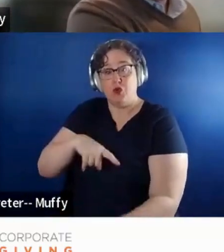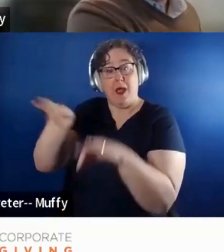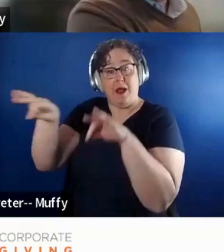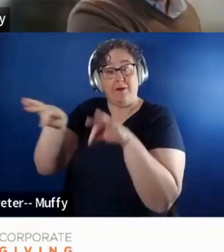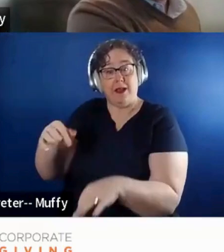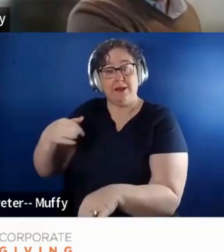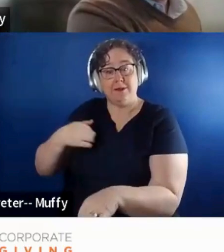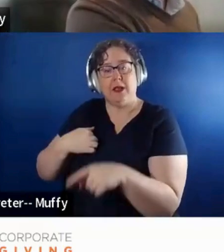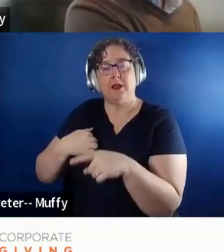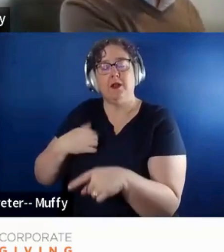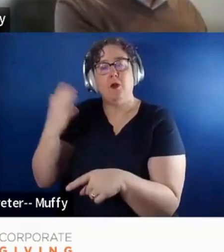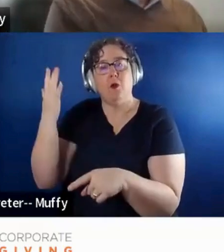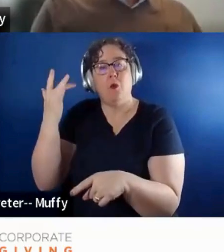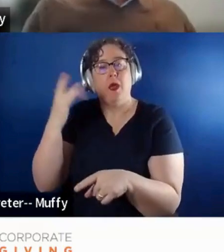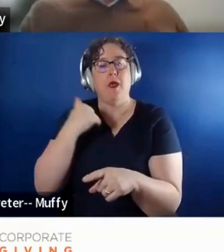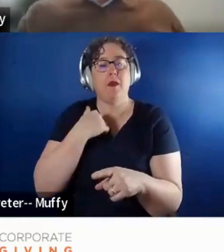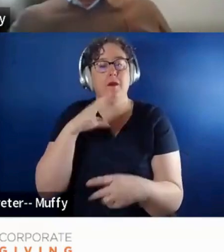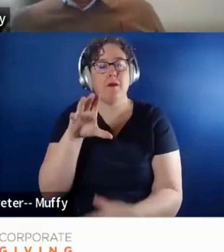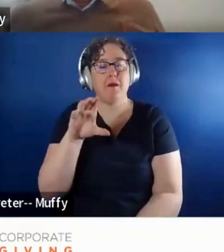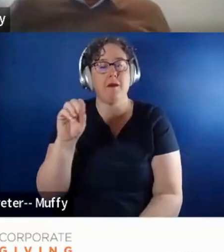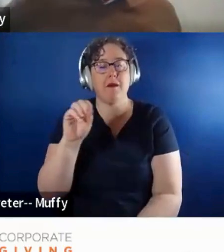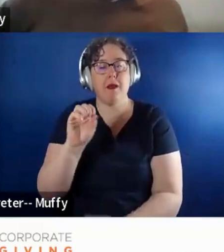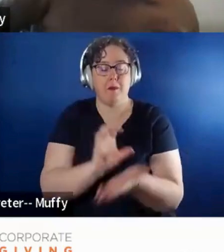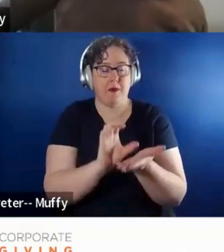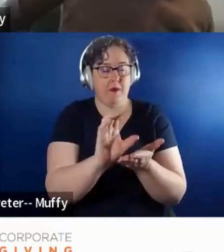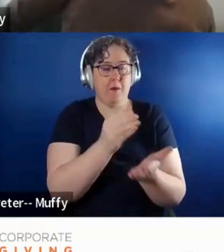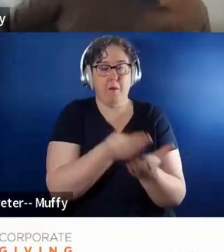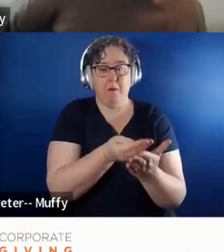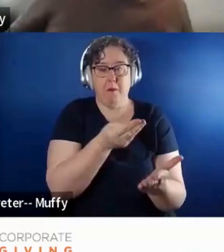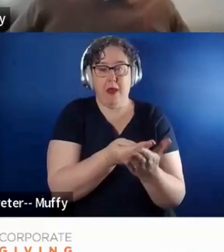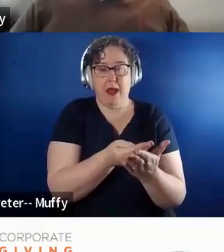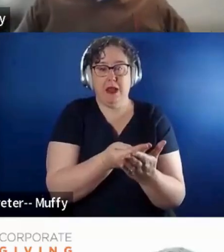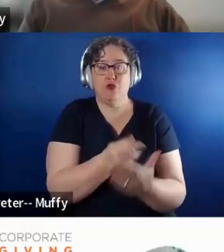when a company puts money into their private foundation,